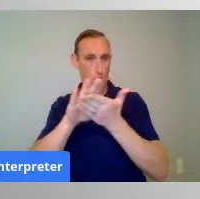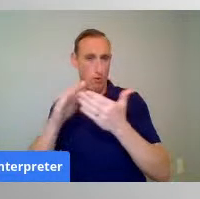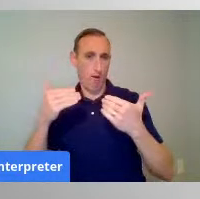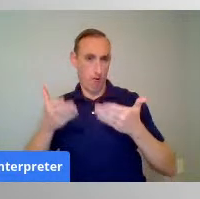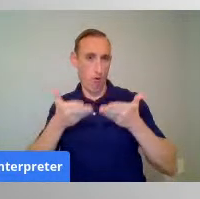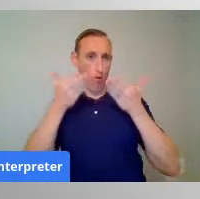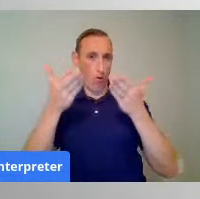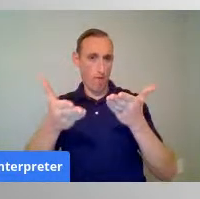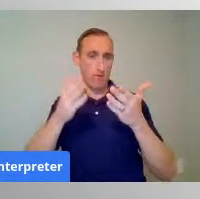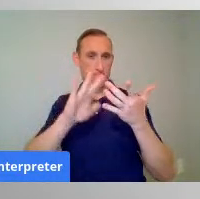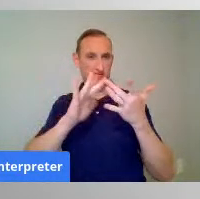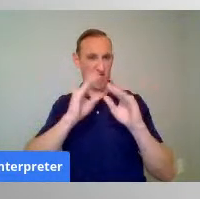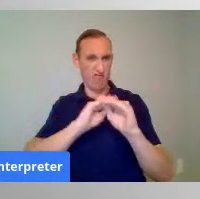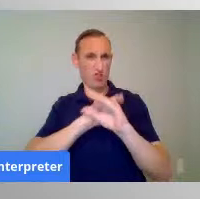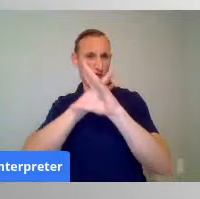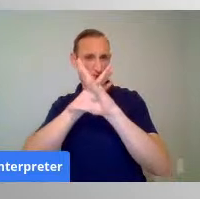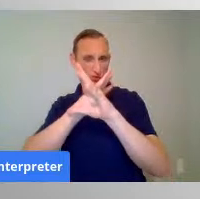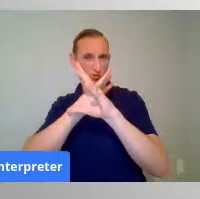This